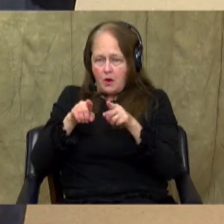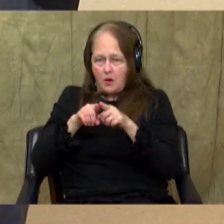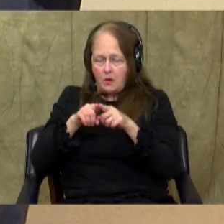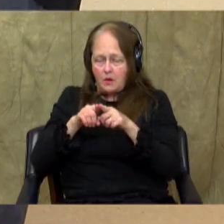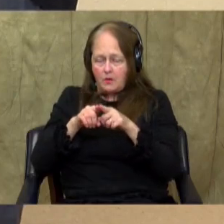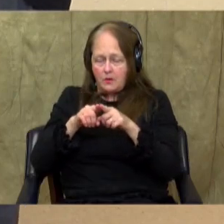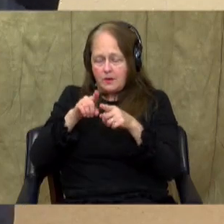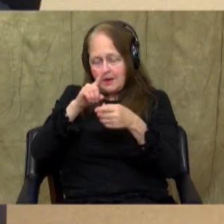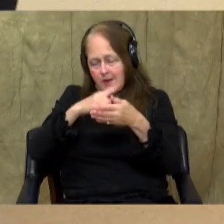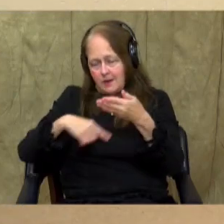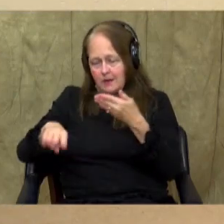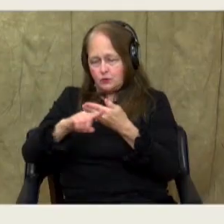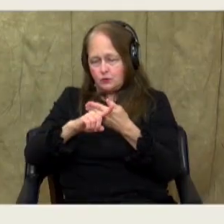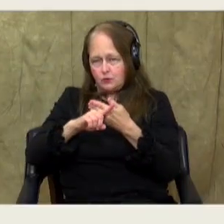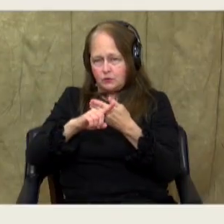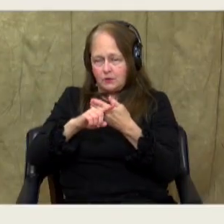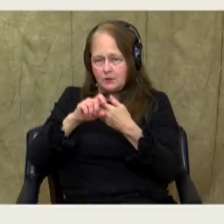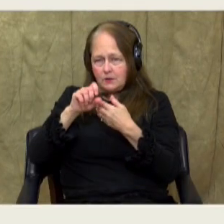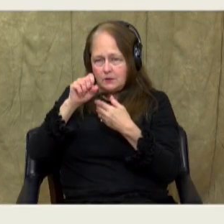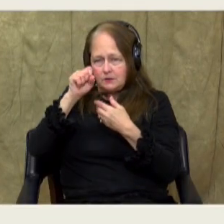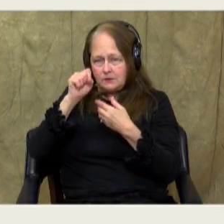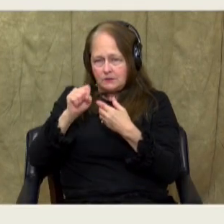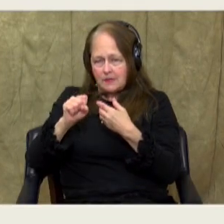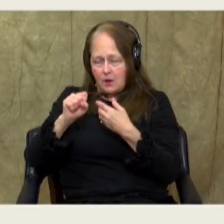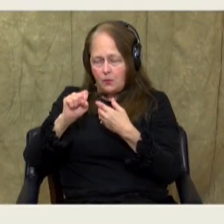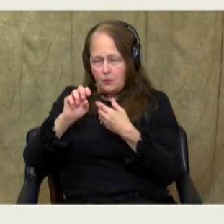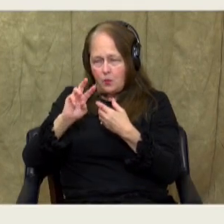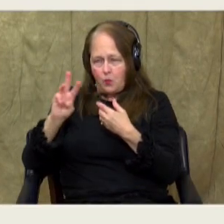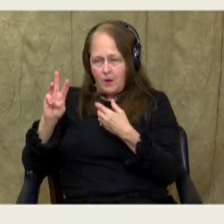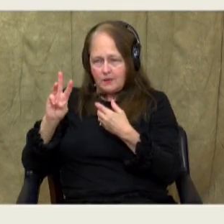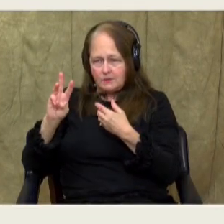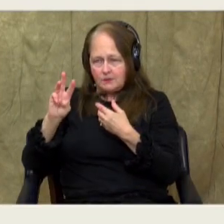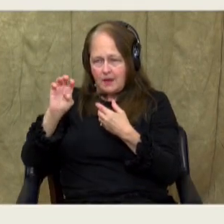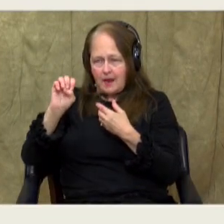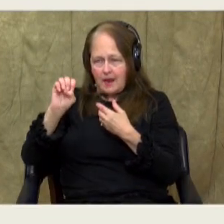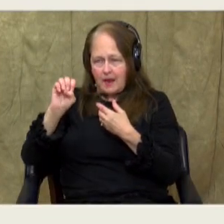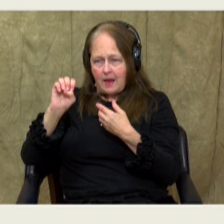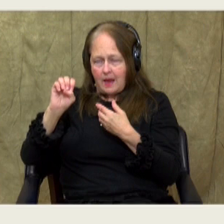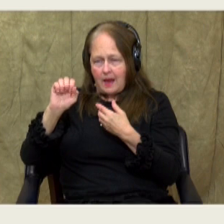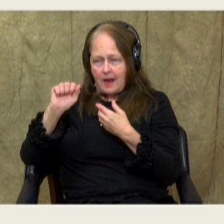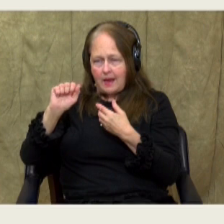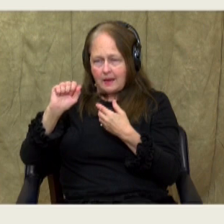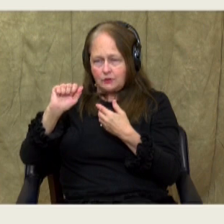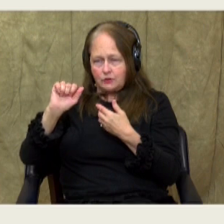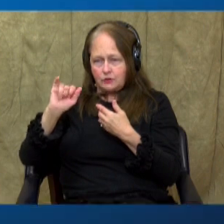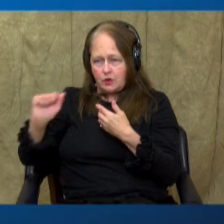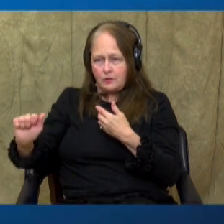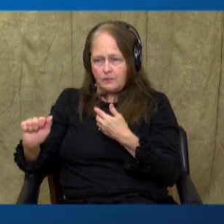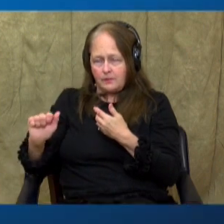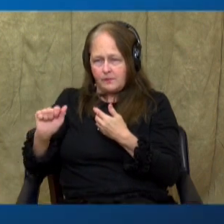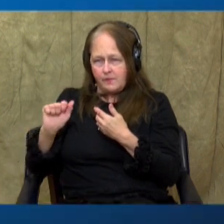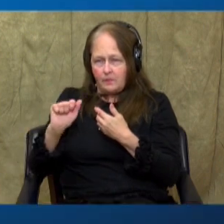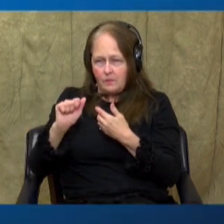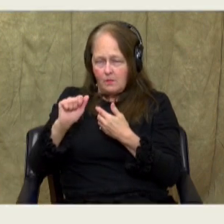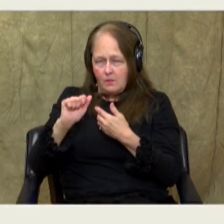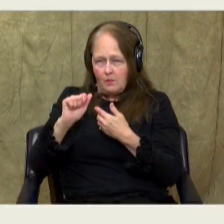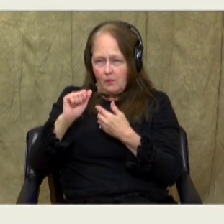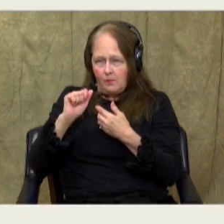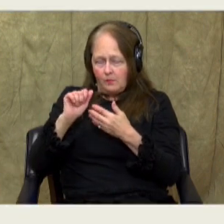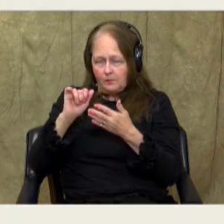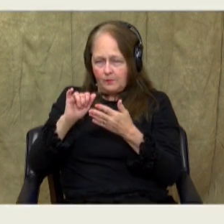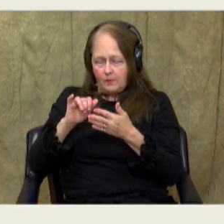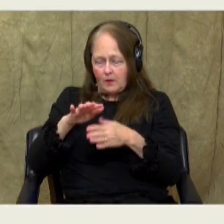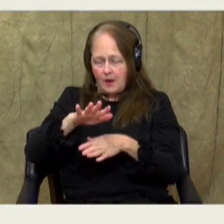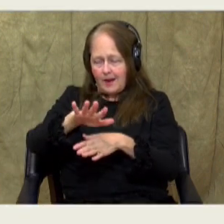going to study next week, the countries of Southwest Asia. So we're going to kind of treat them as a separate region. Remember, regions